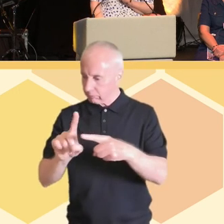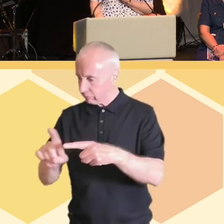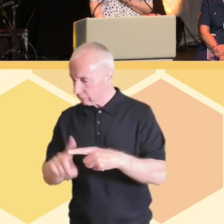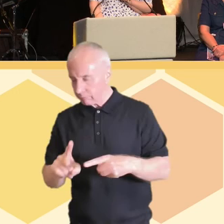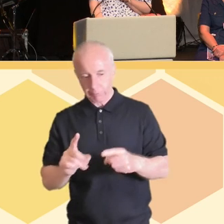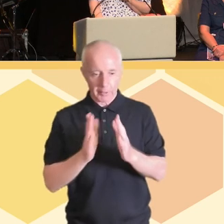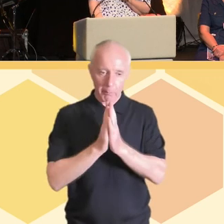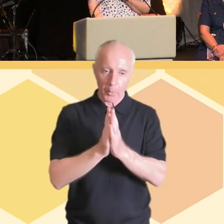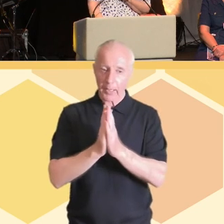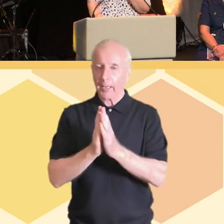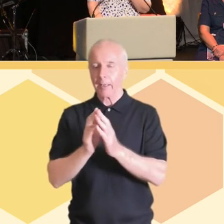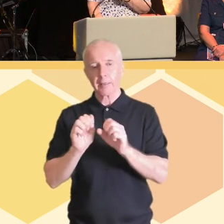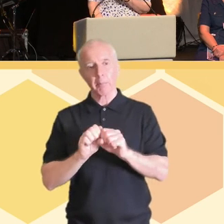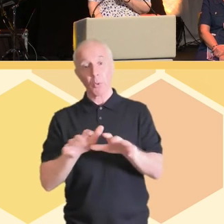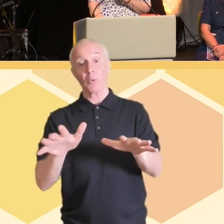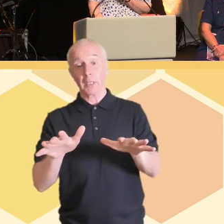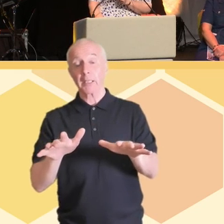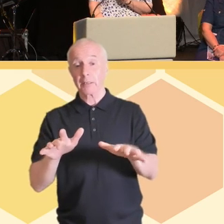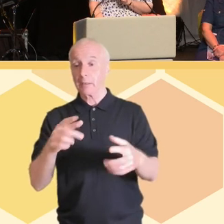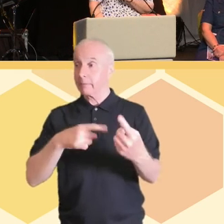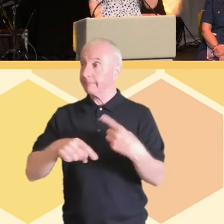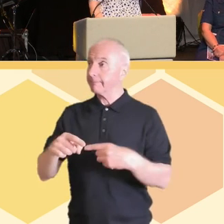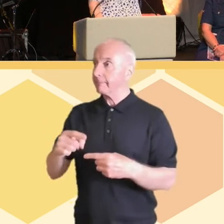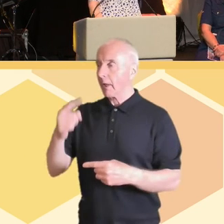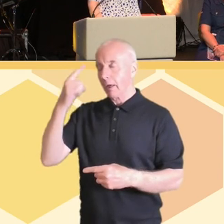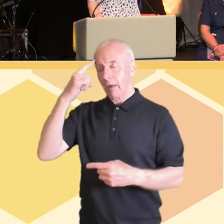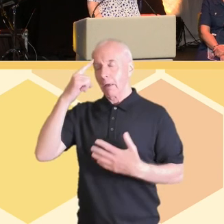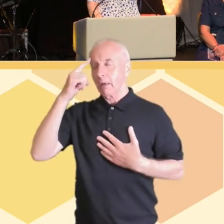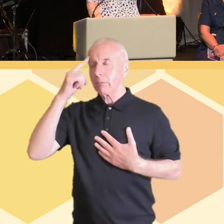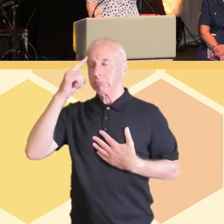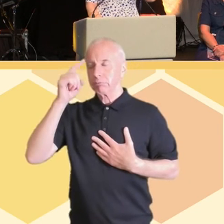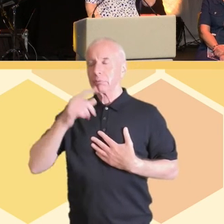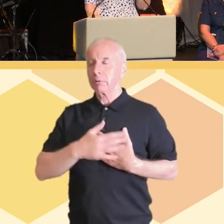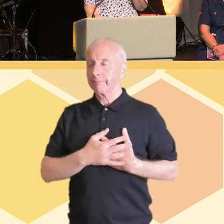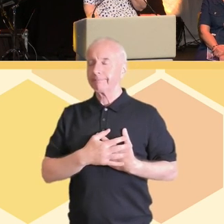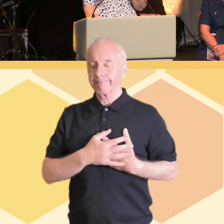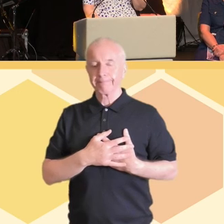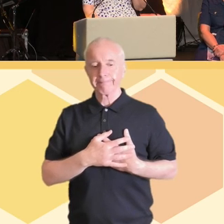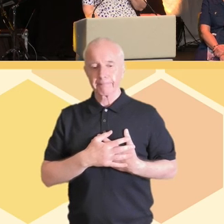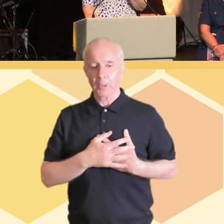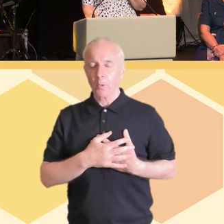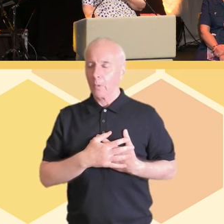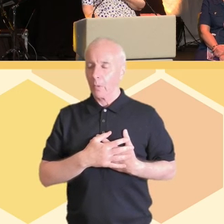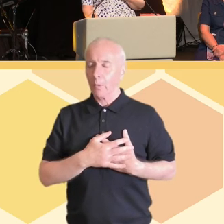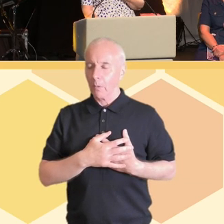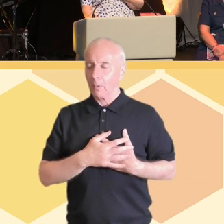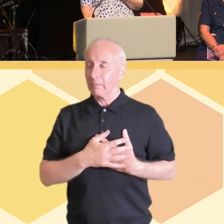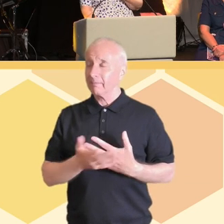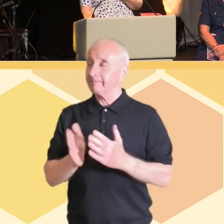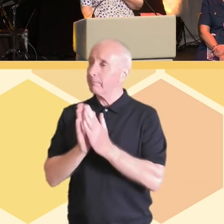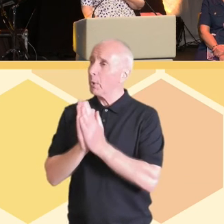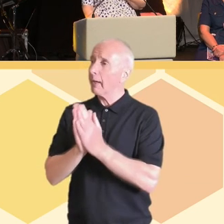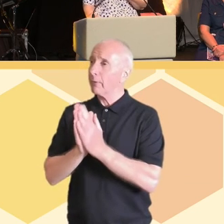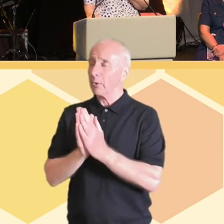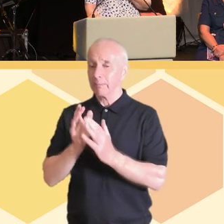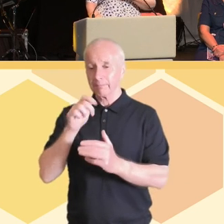with the prayer broadcast. And I tell you something that really touched my heart recently. And that's been the Prayer for Ukraine organised